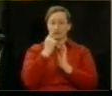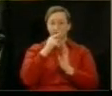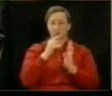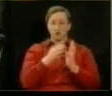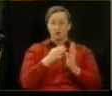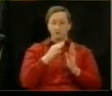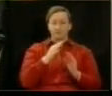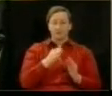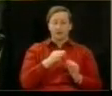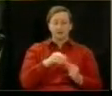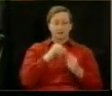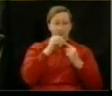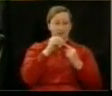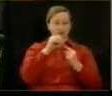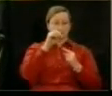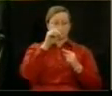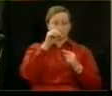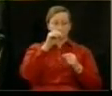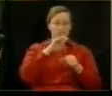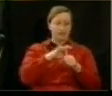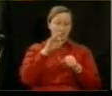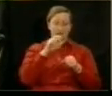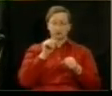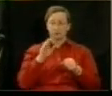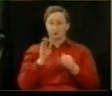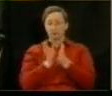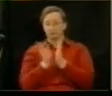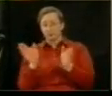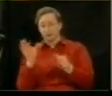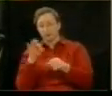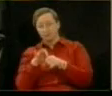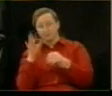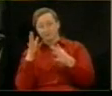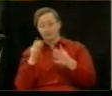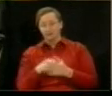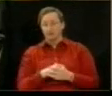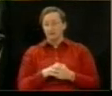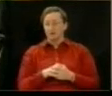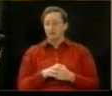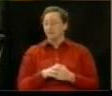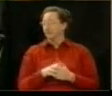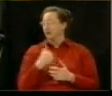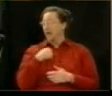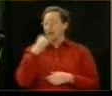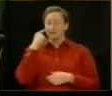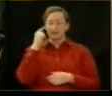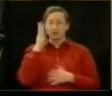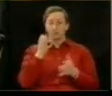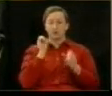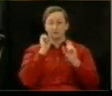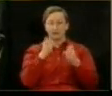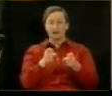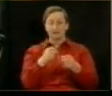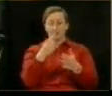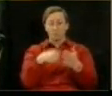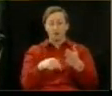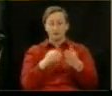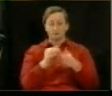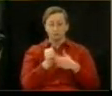election, winner-take-all, or a general election followed by, or a primary followed by a general election? I would think you would want to give whatever